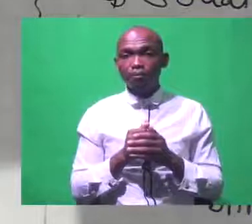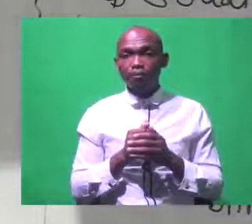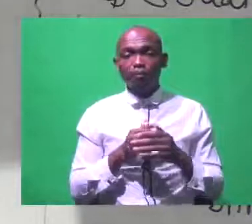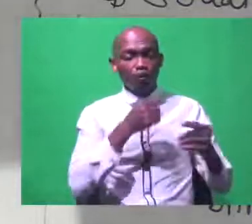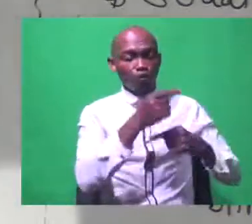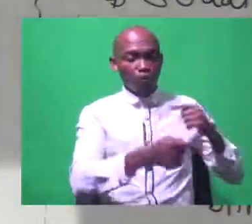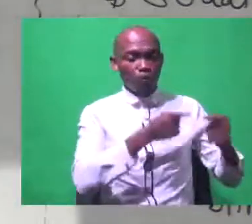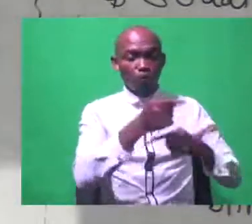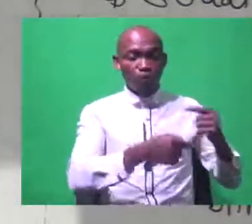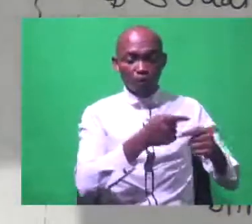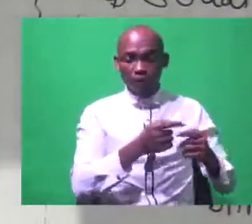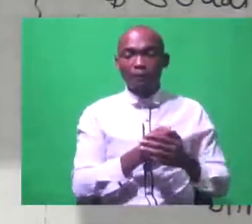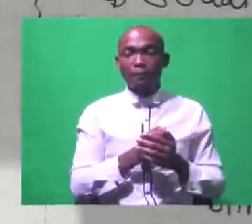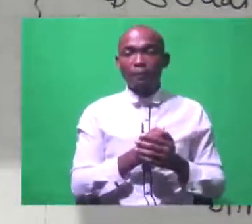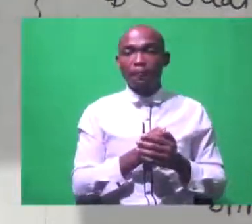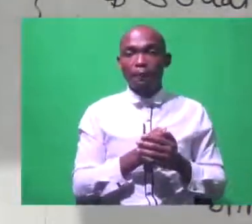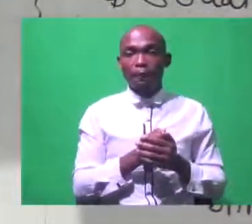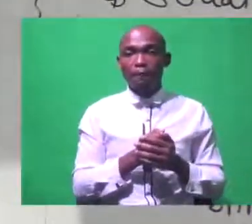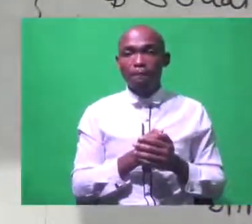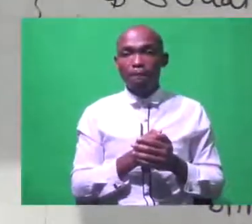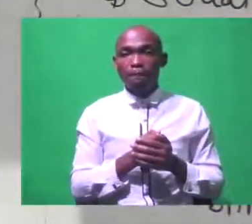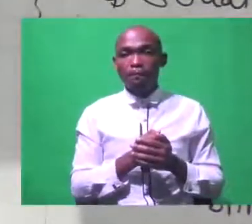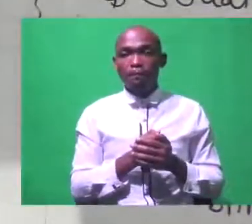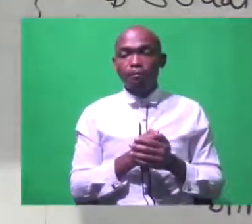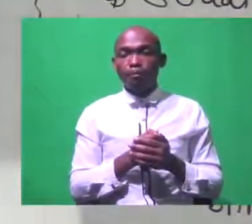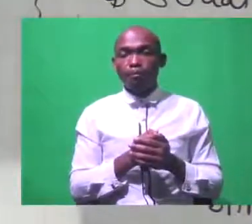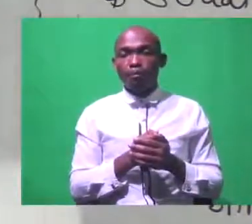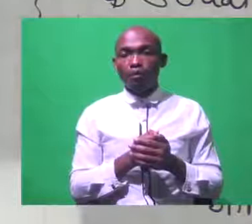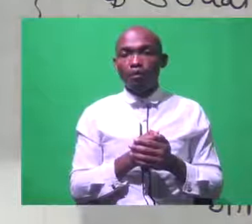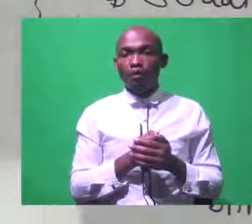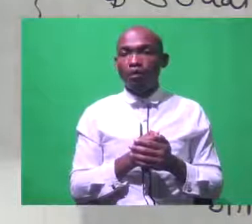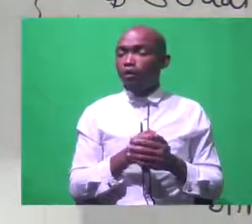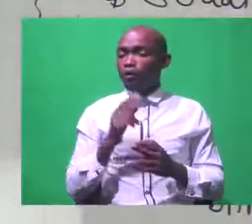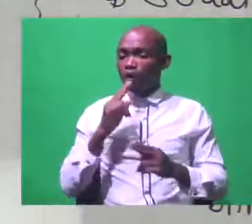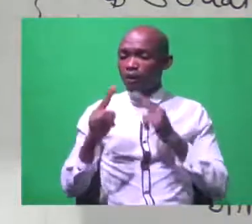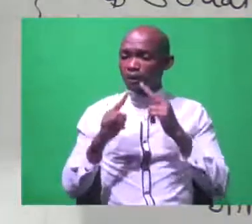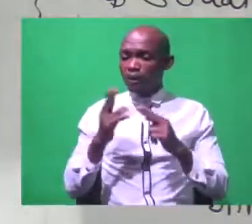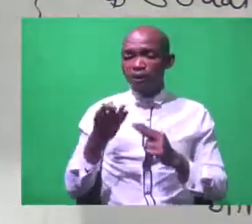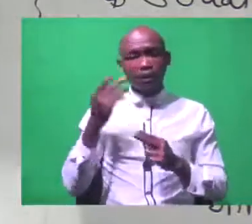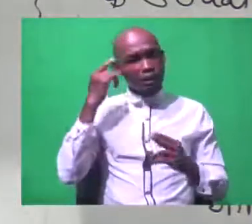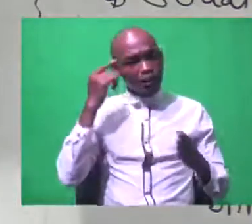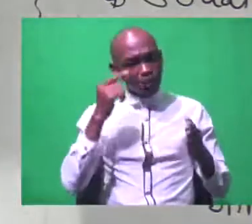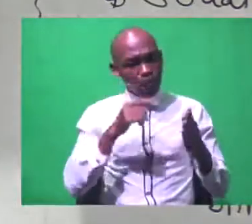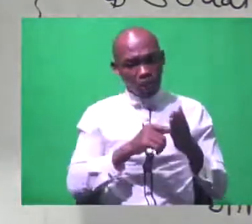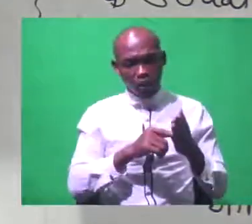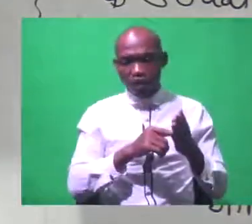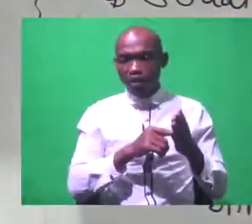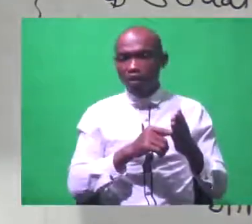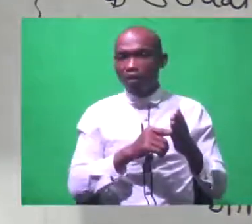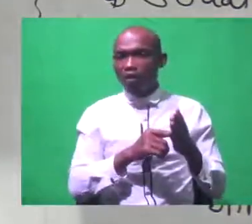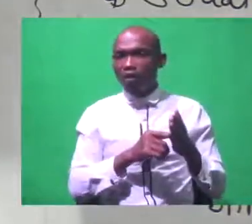We proceed. Here what we're discussing is the meaning of the key